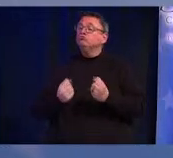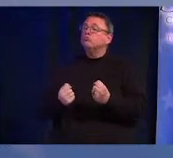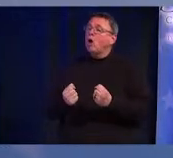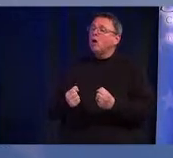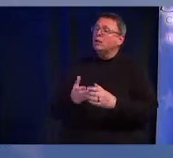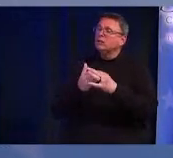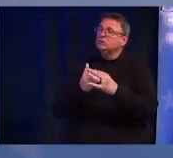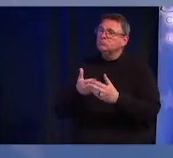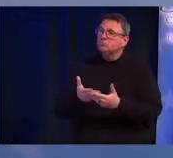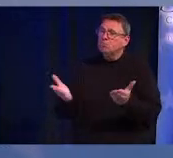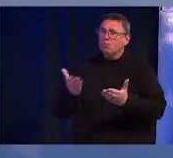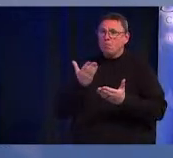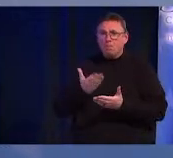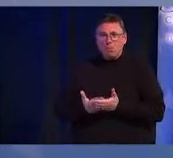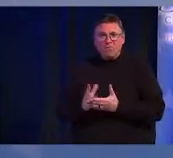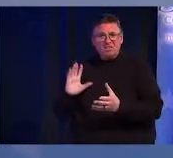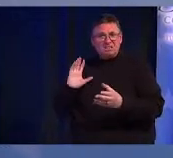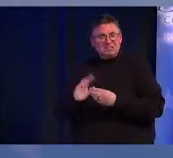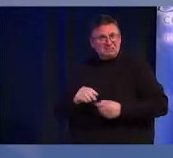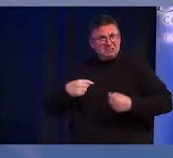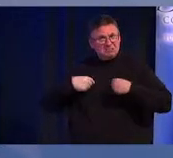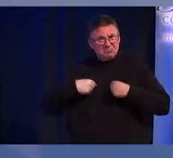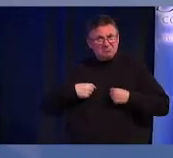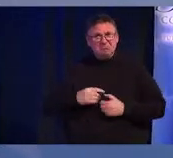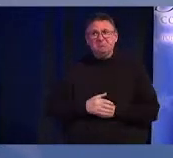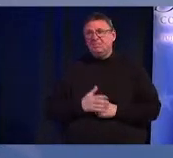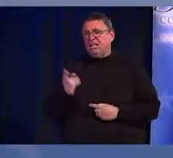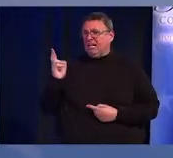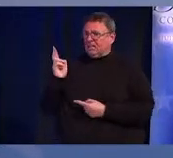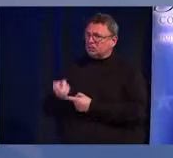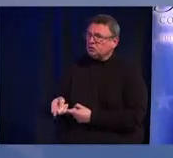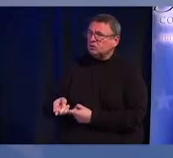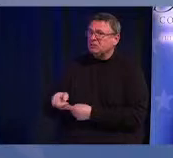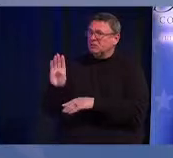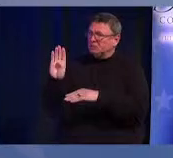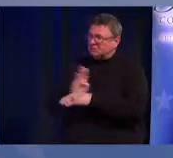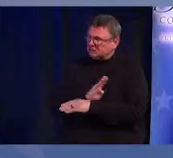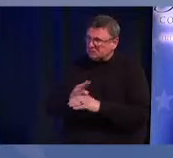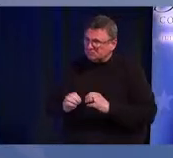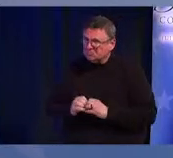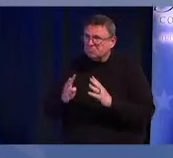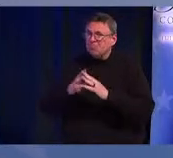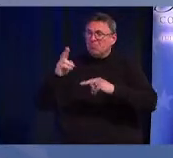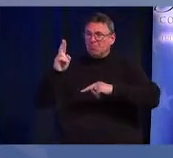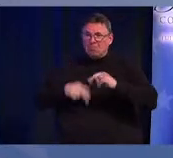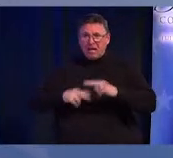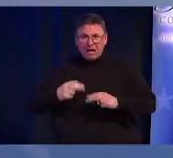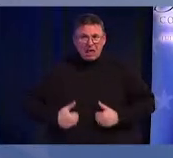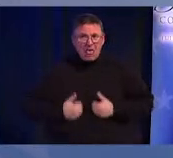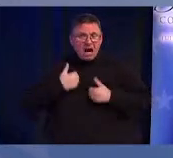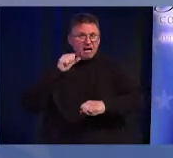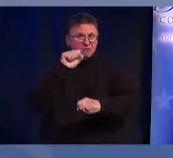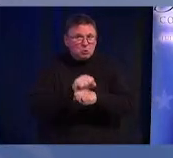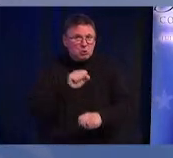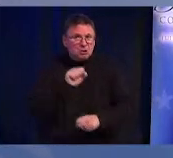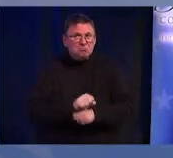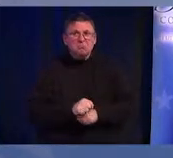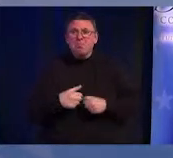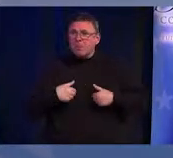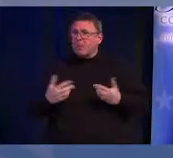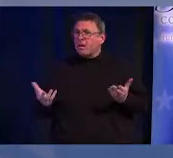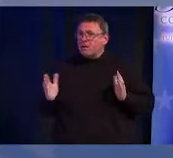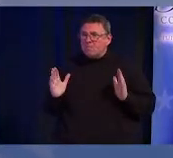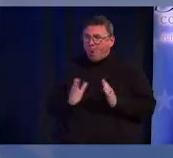with a proven track record, a Main Street entrepreneur that built his life and career building a little